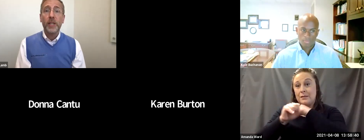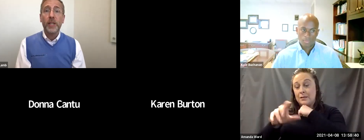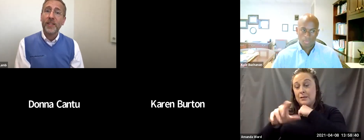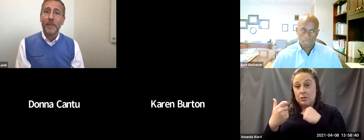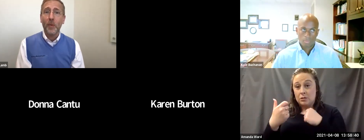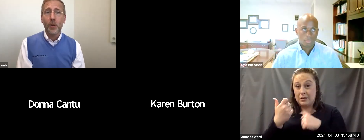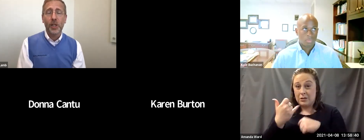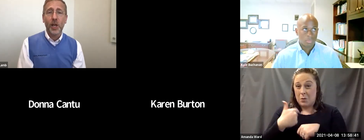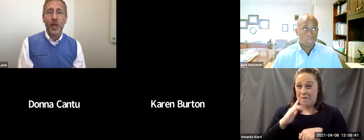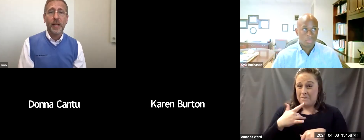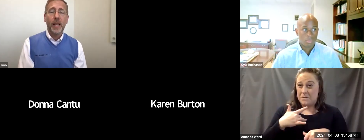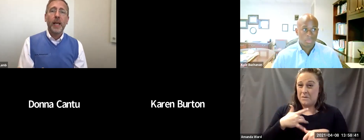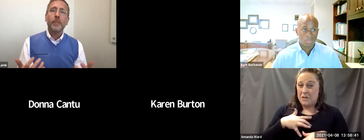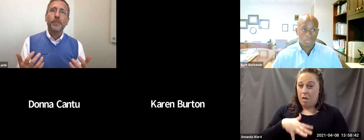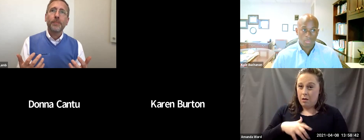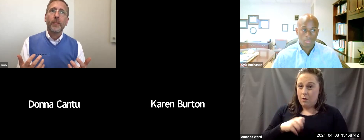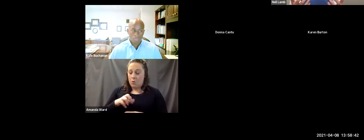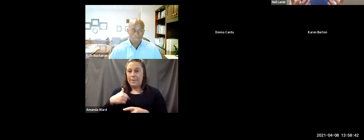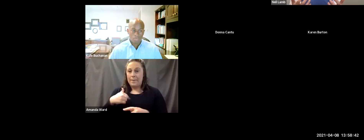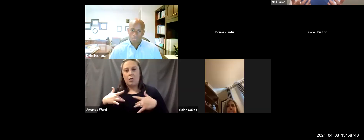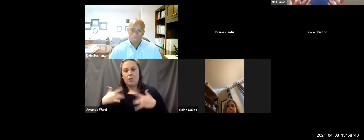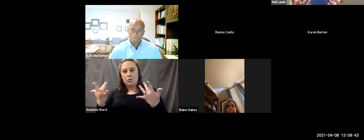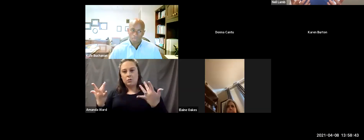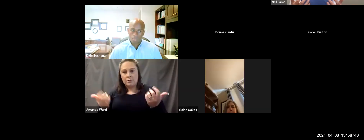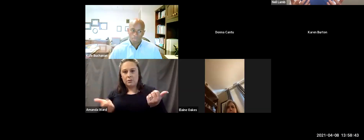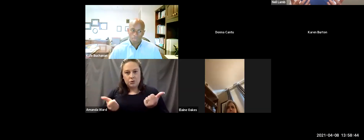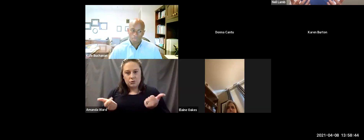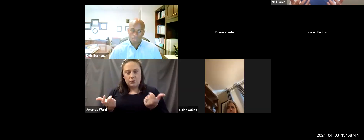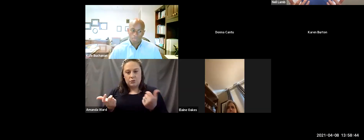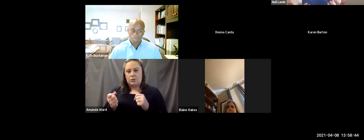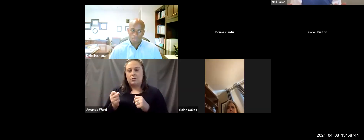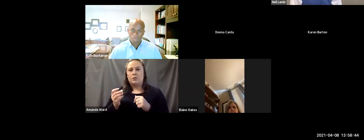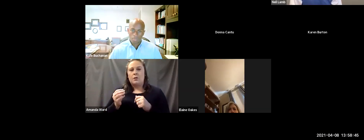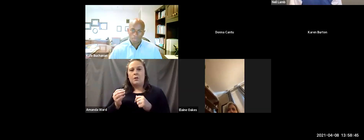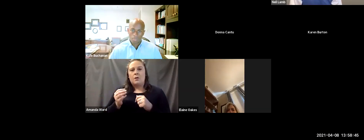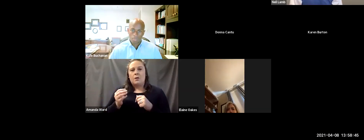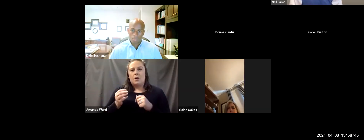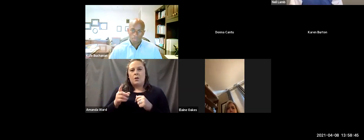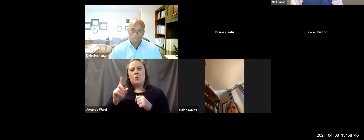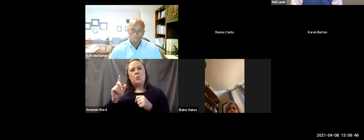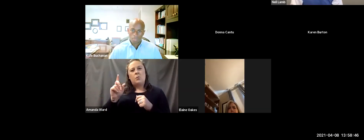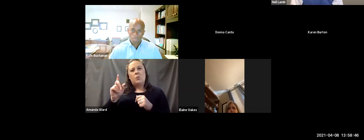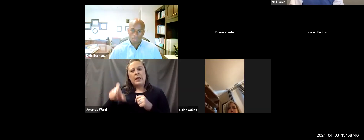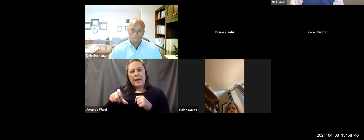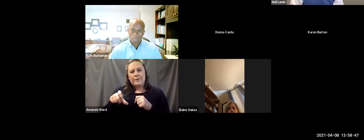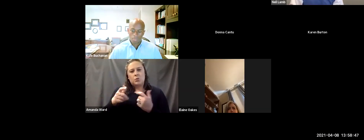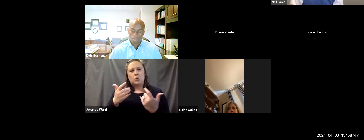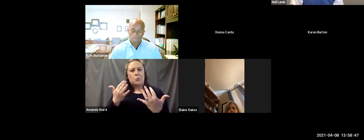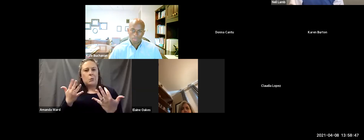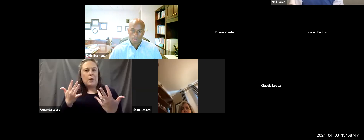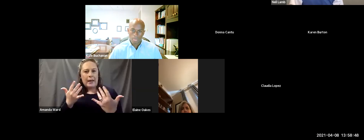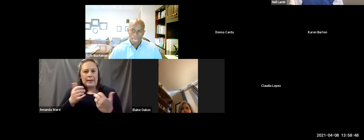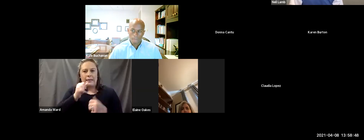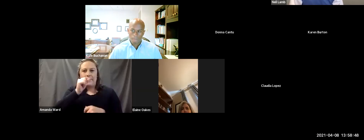am I enthusiastic about where we're going? So we just have to wait and be